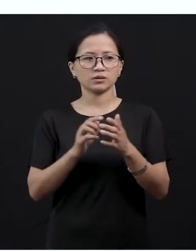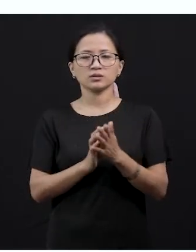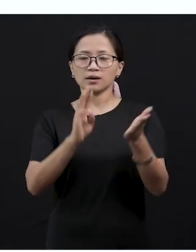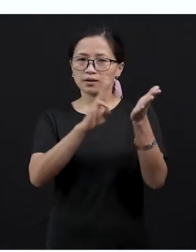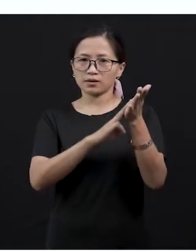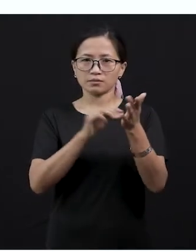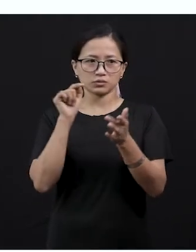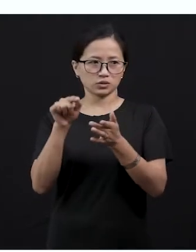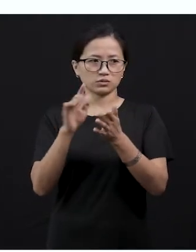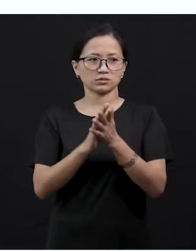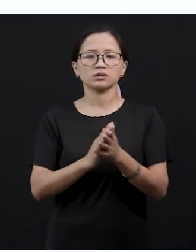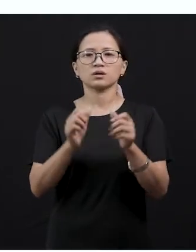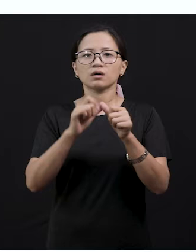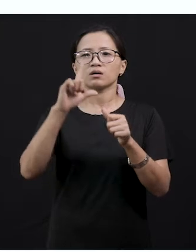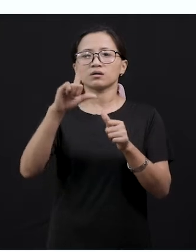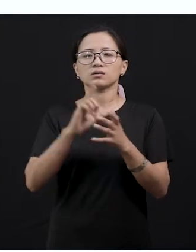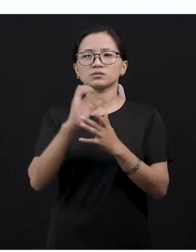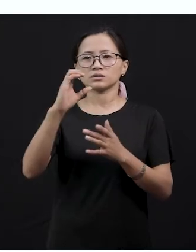Louise, Lois M.